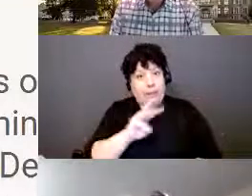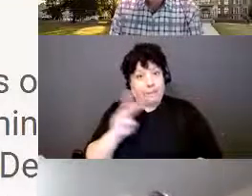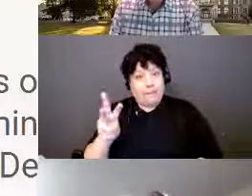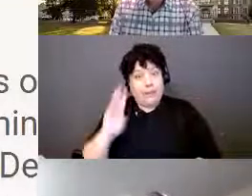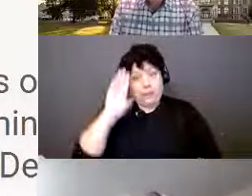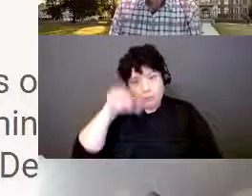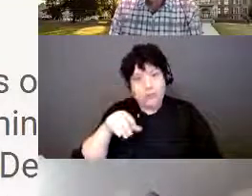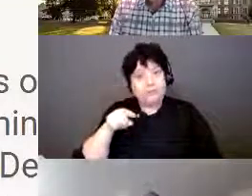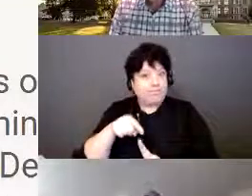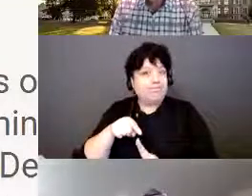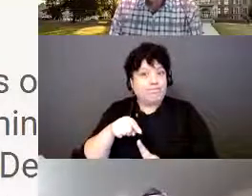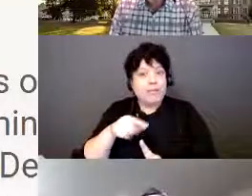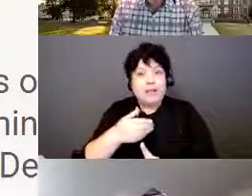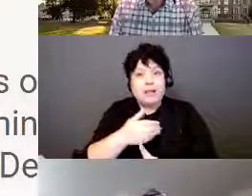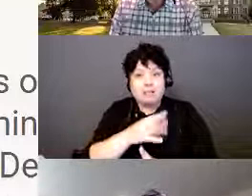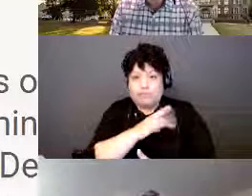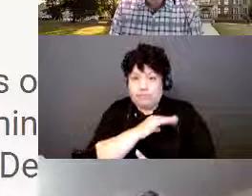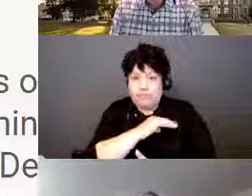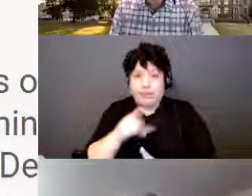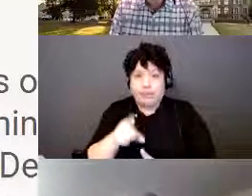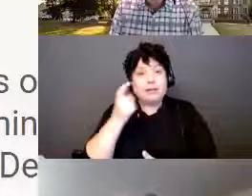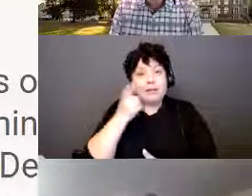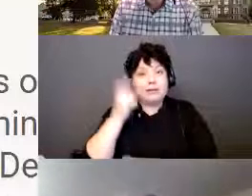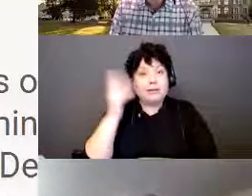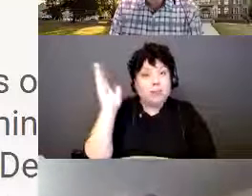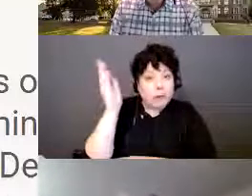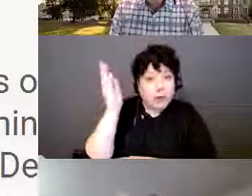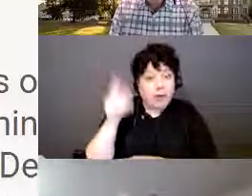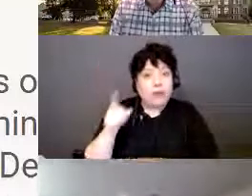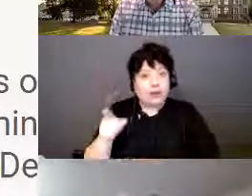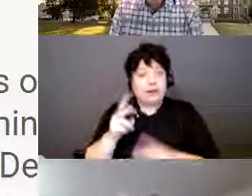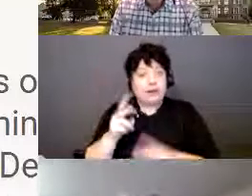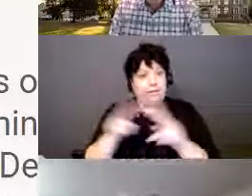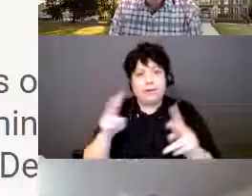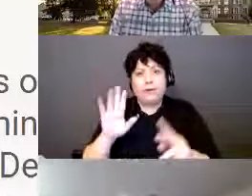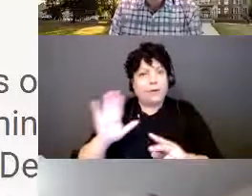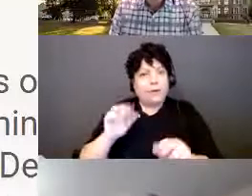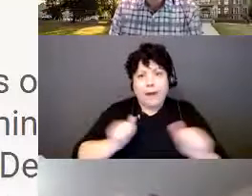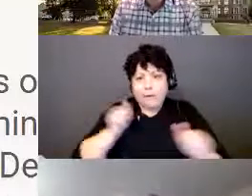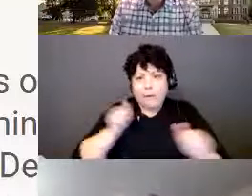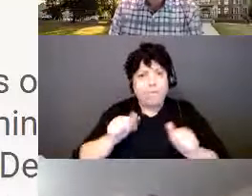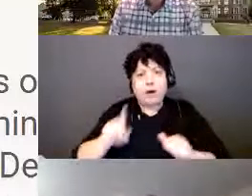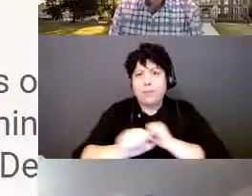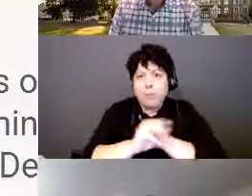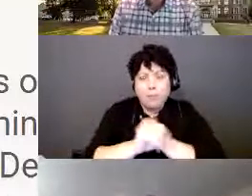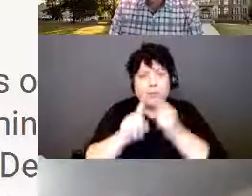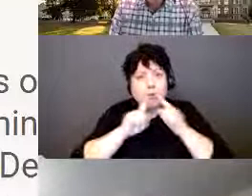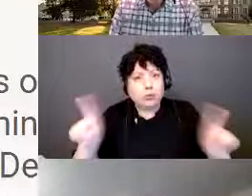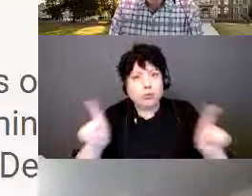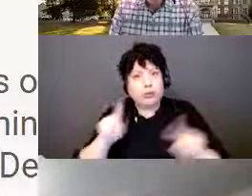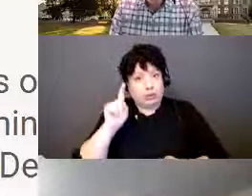know of, just because of the webinar that we did, that they will be very active in promoting this. And we should all be doing